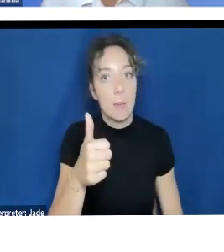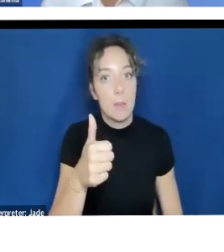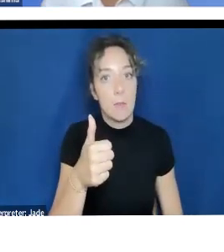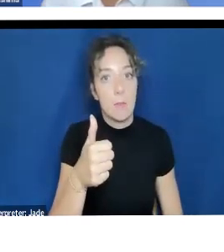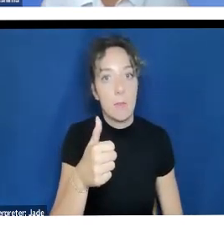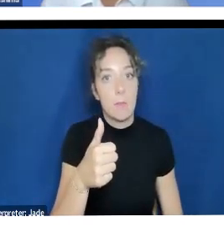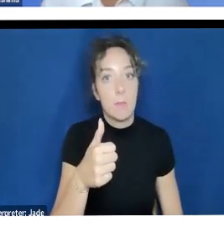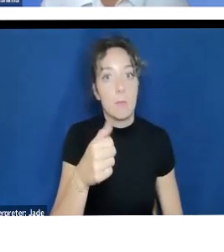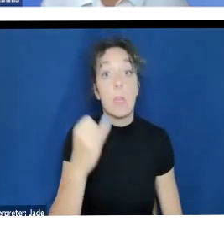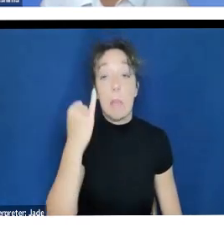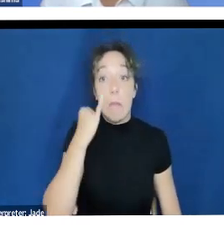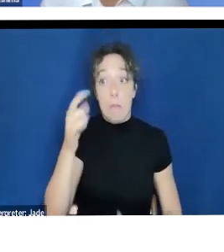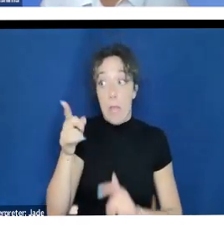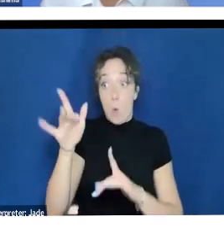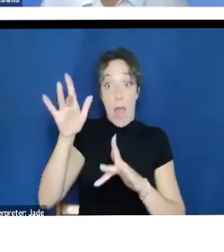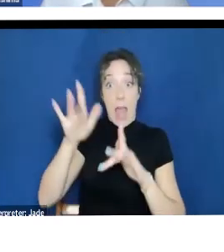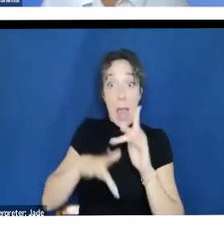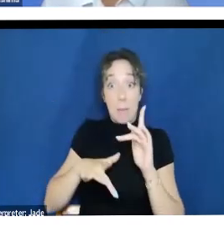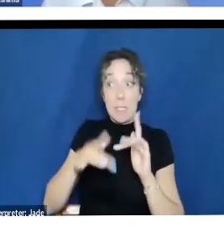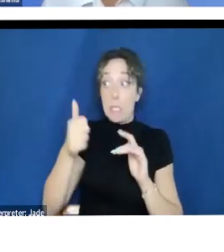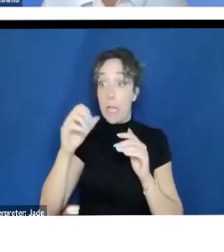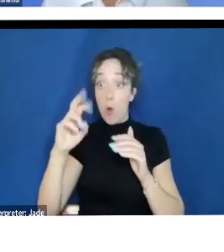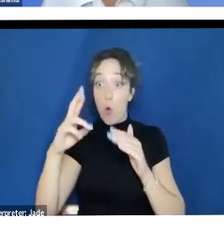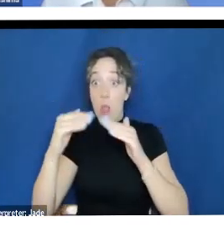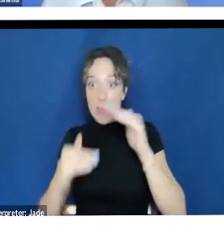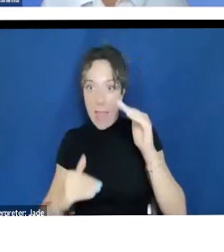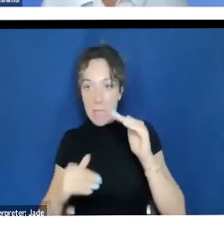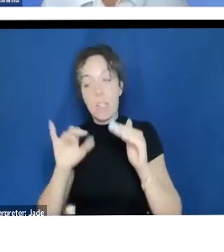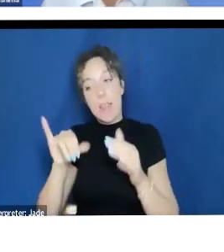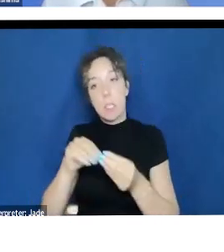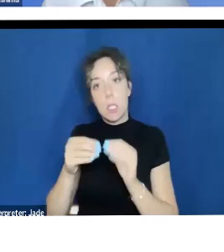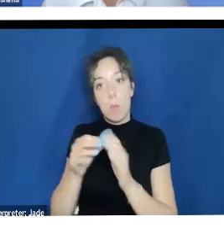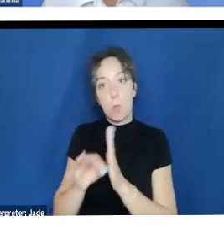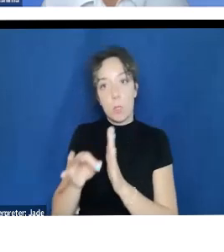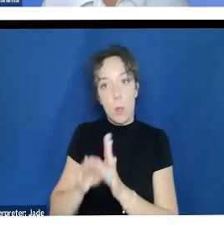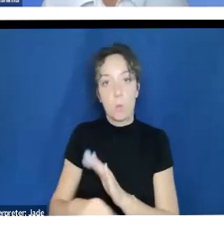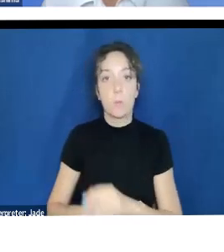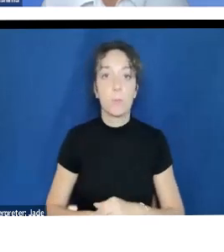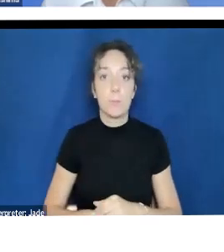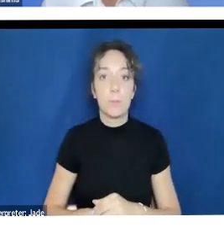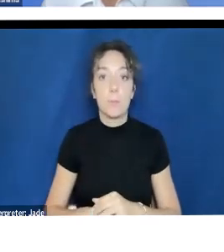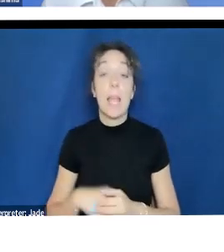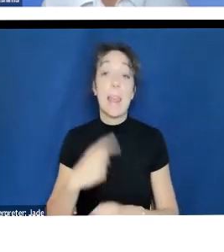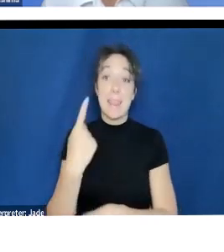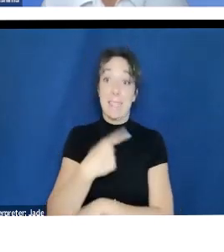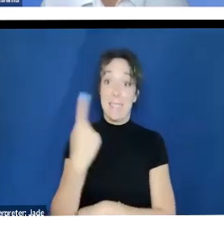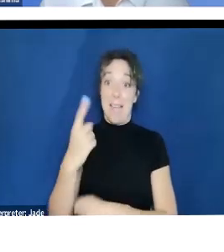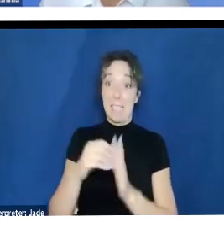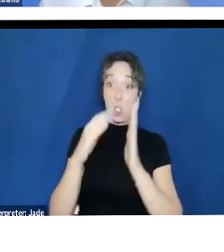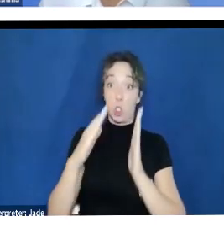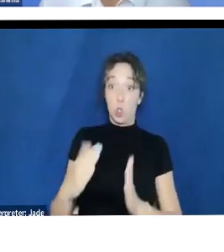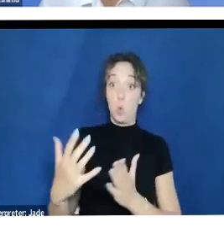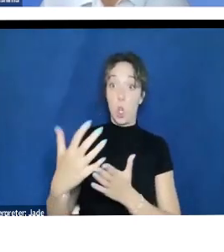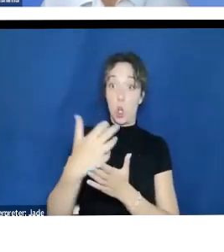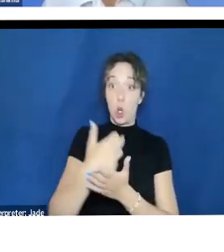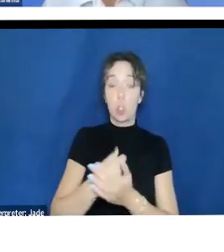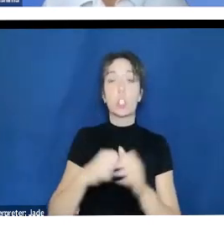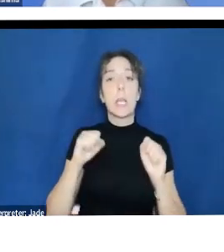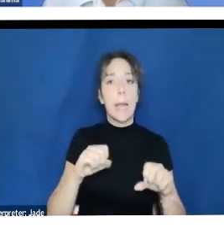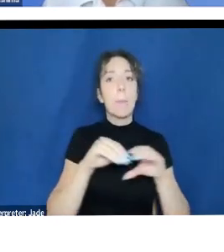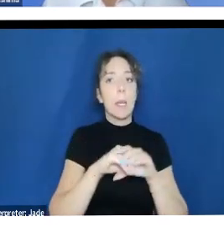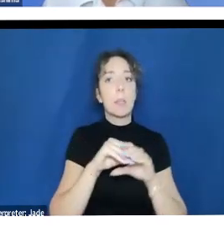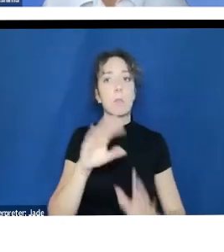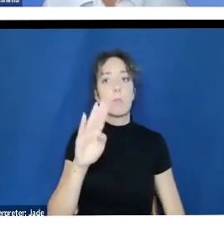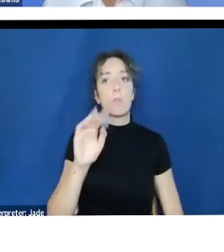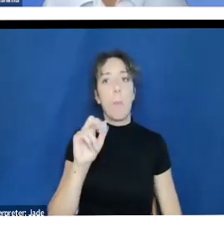if it's 10 or less. The days that a student earns can be banked, which